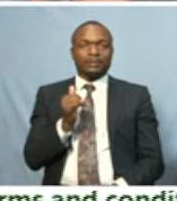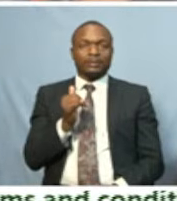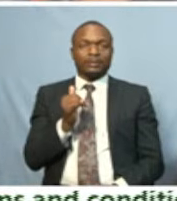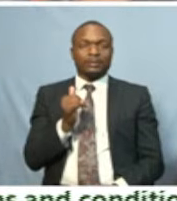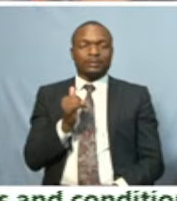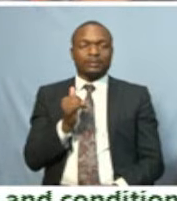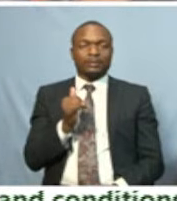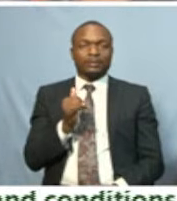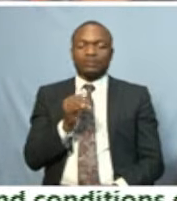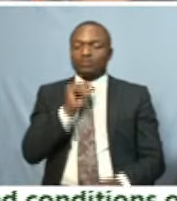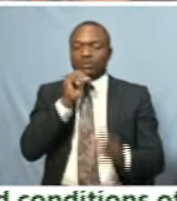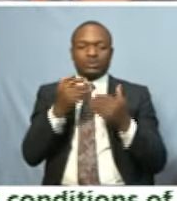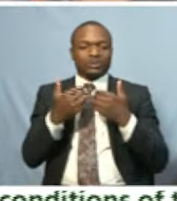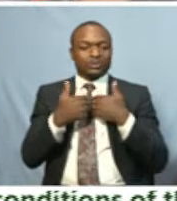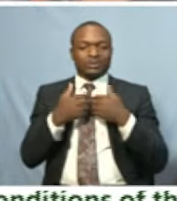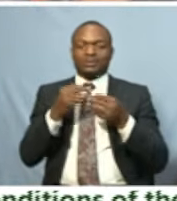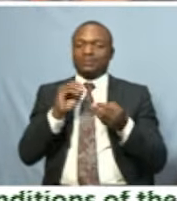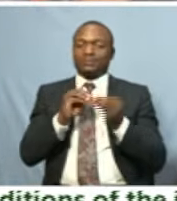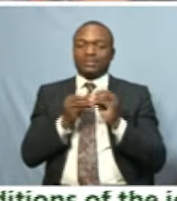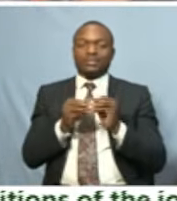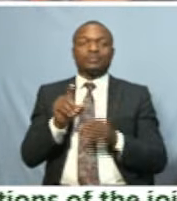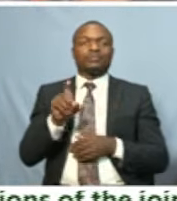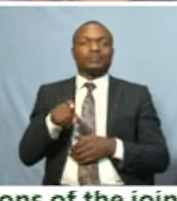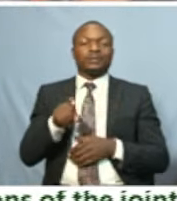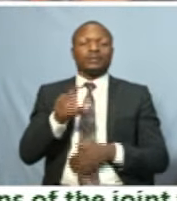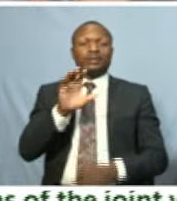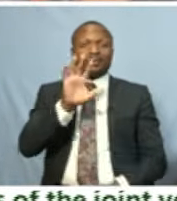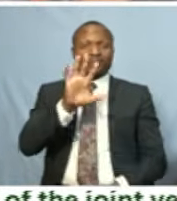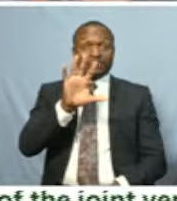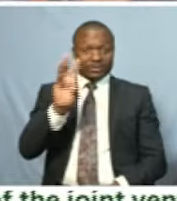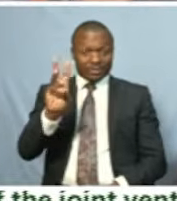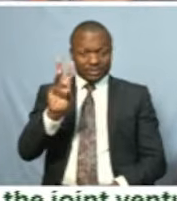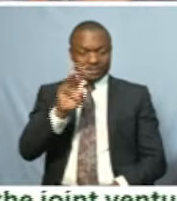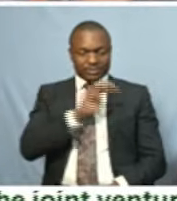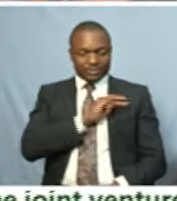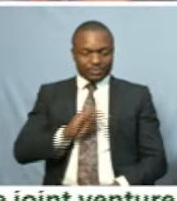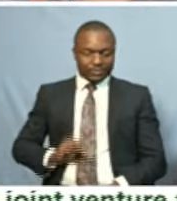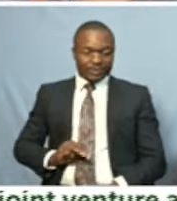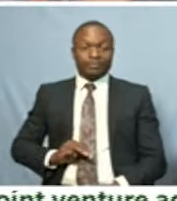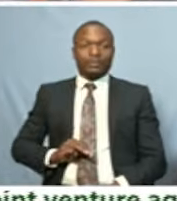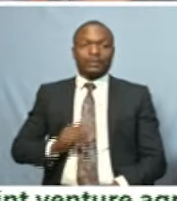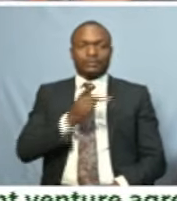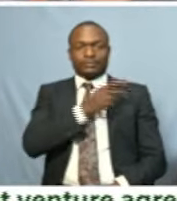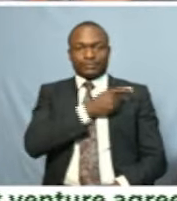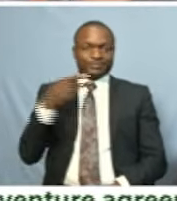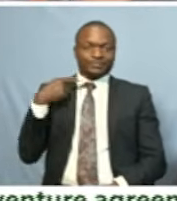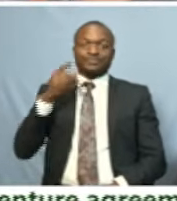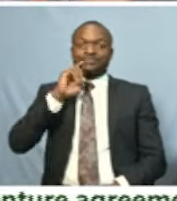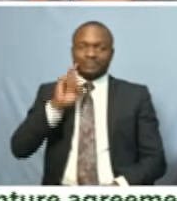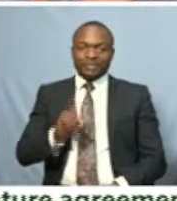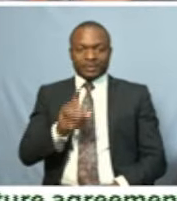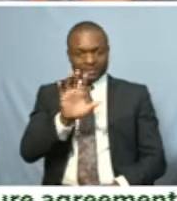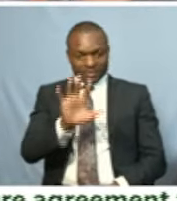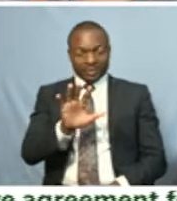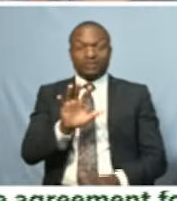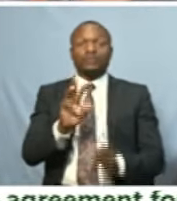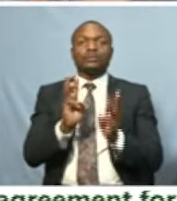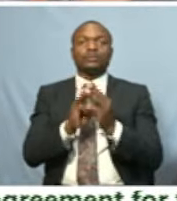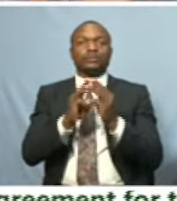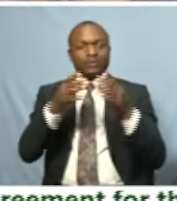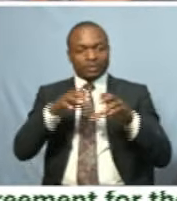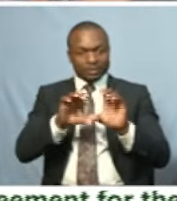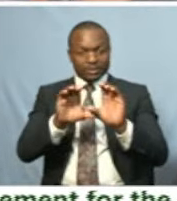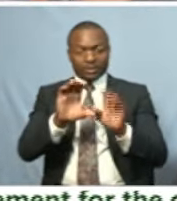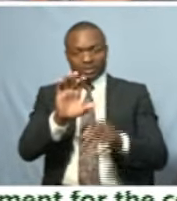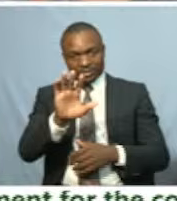there seems to be no quorum. 1/3 of members of Parliament need to be present in the House in order for business to be transacted. And so on the floor of the